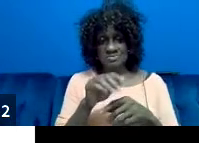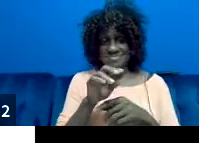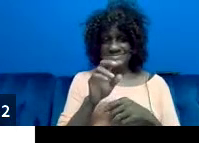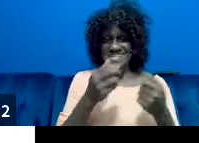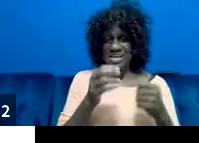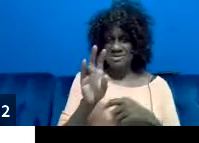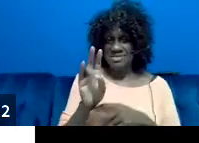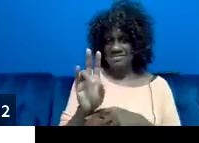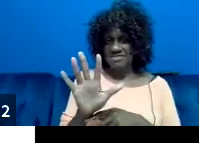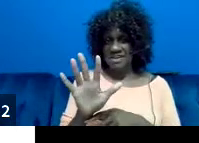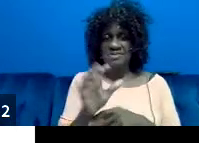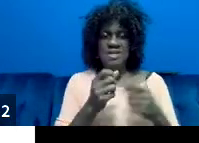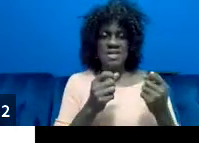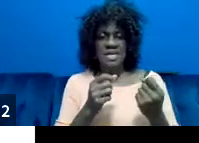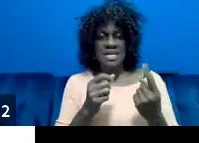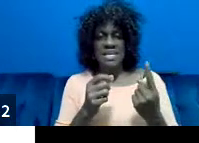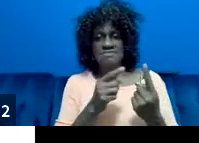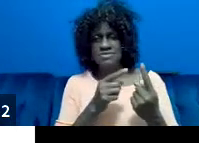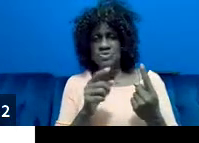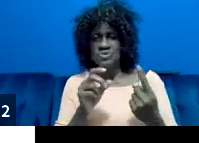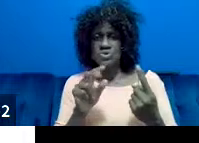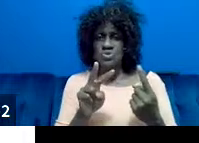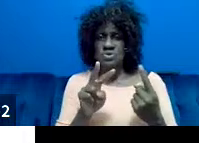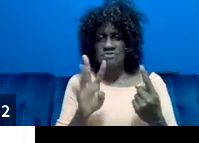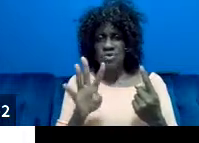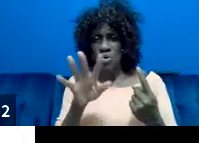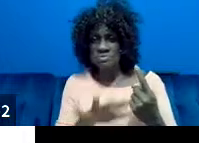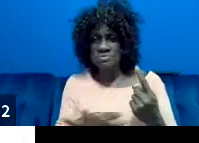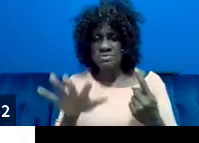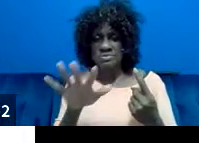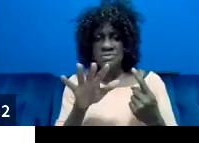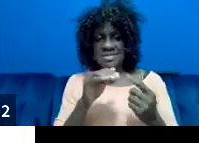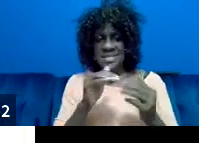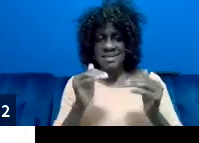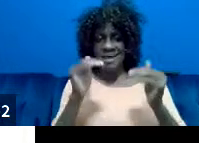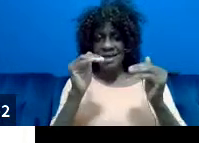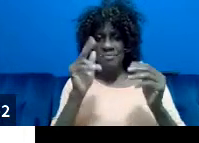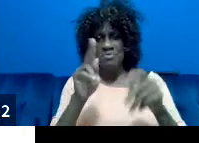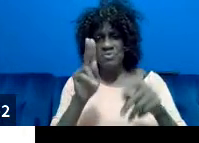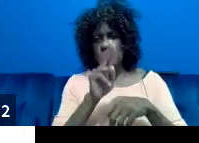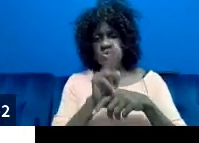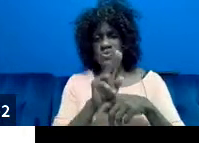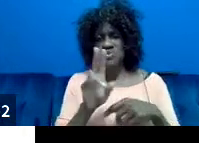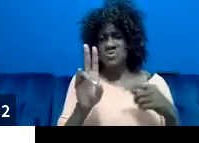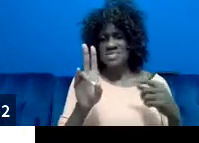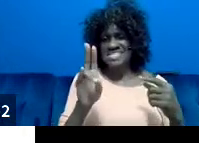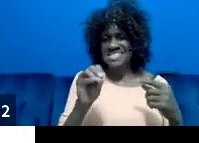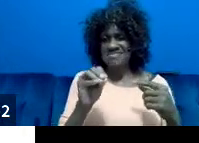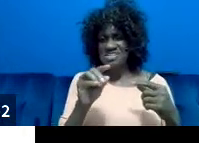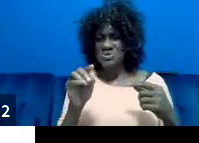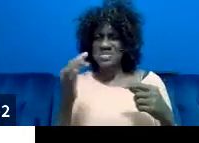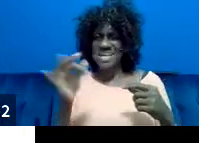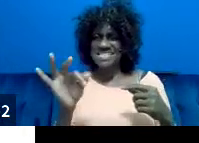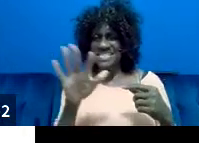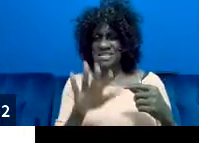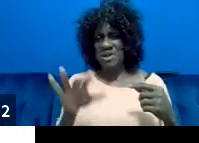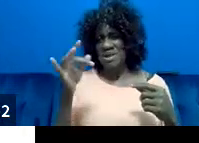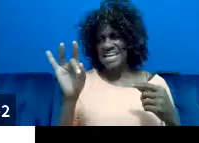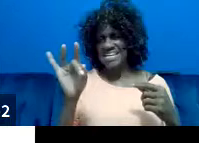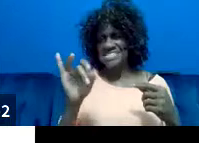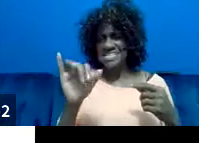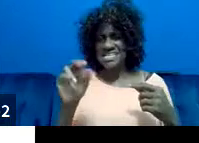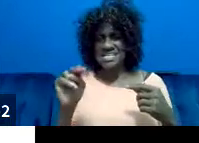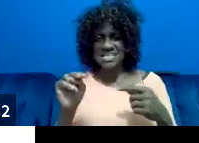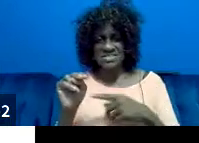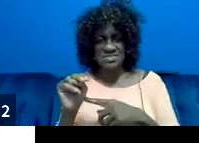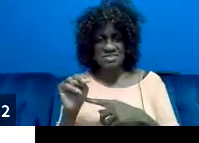75, 11 to 24. I think somewhere in the middle, that transfer height people are used to, 70 to 19, right around 18 inches would probably